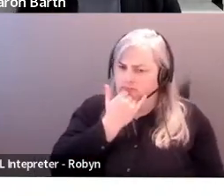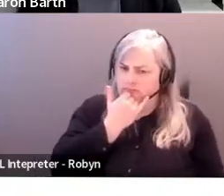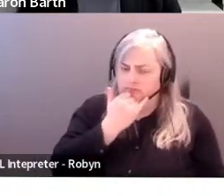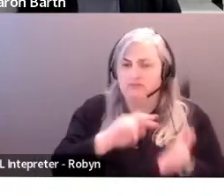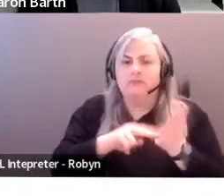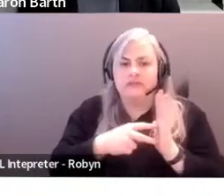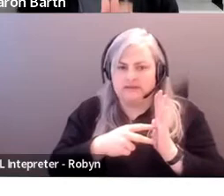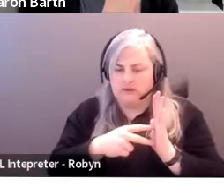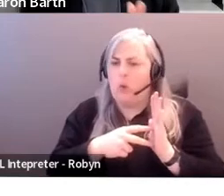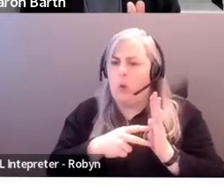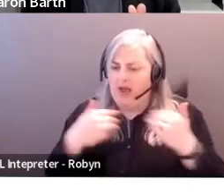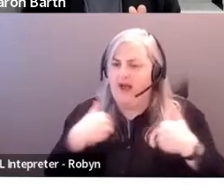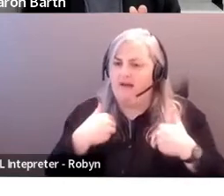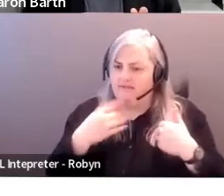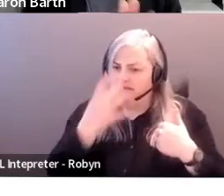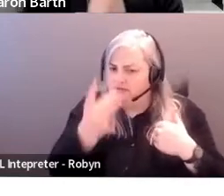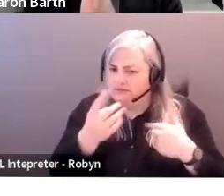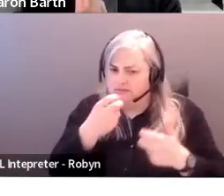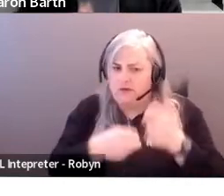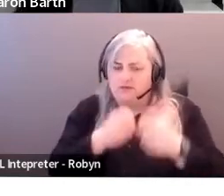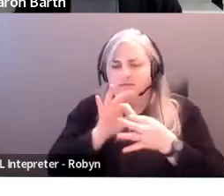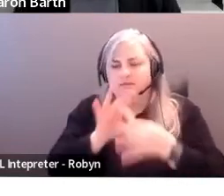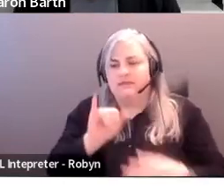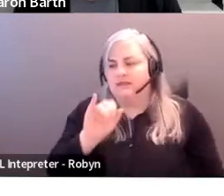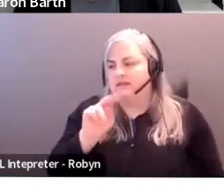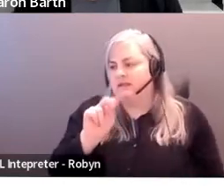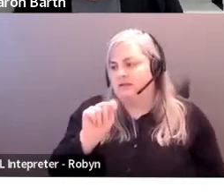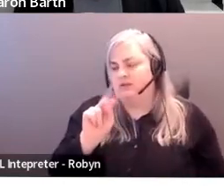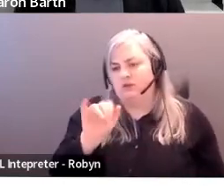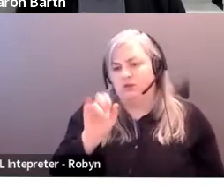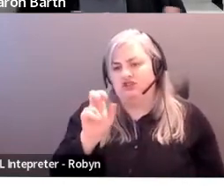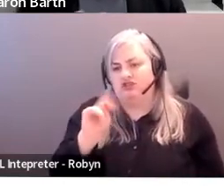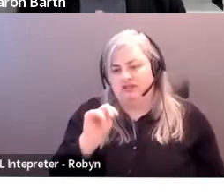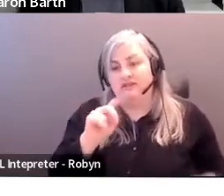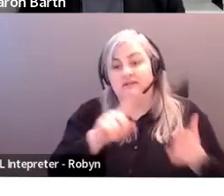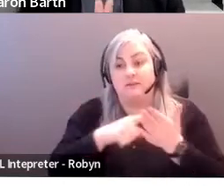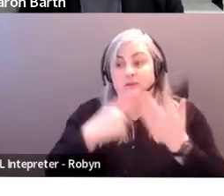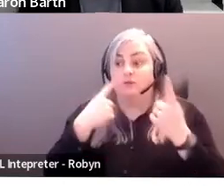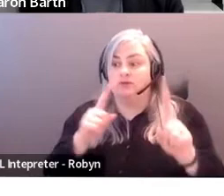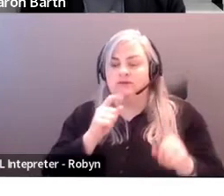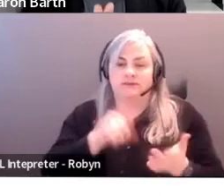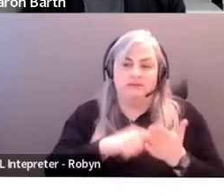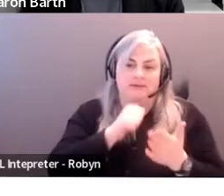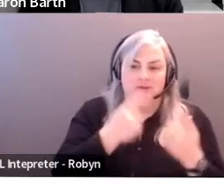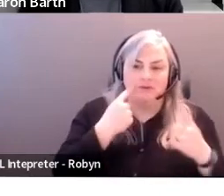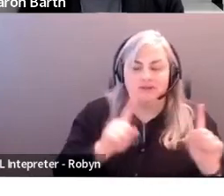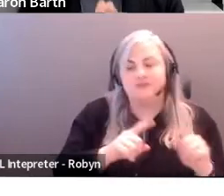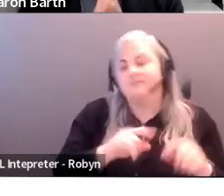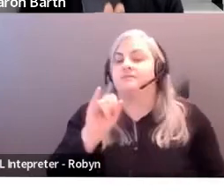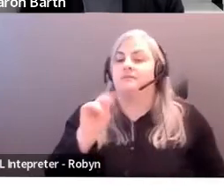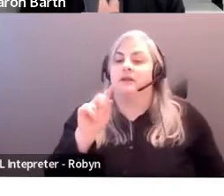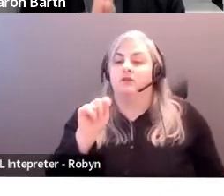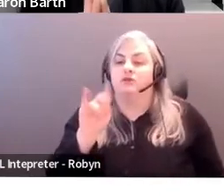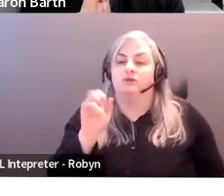problem about intuition, that sometimes it works and sometimes it doesn't. And I'll go on the record to say intuition is one of